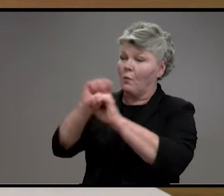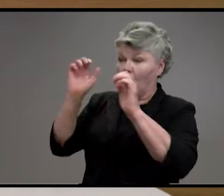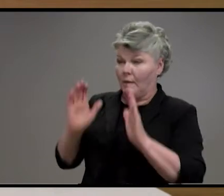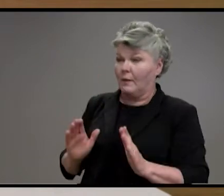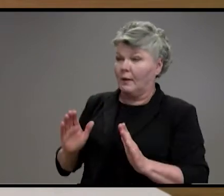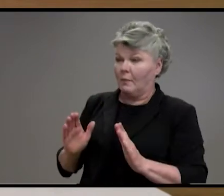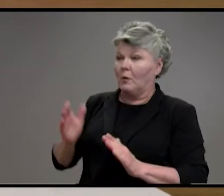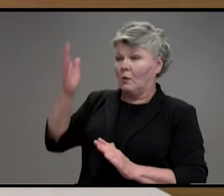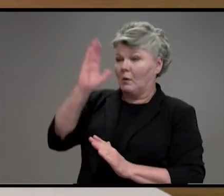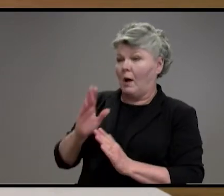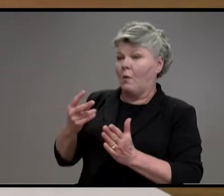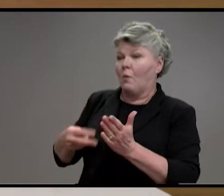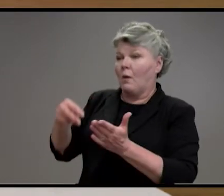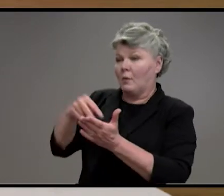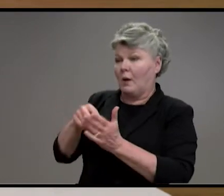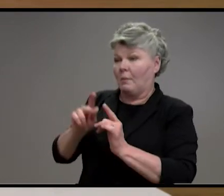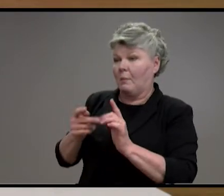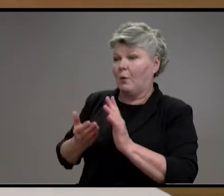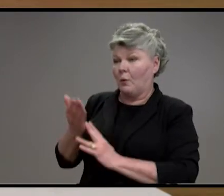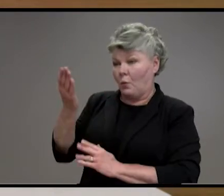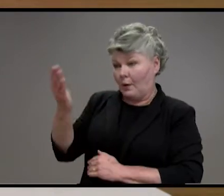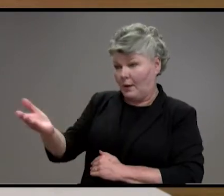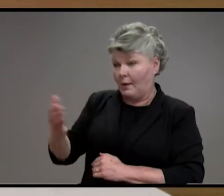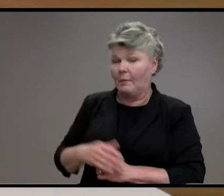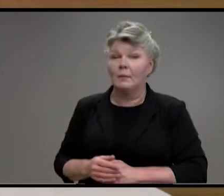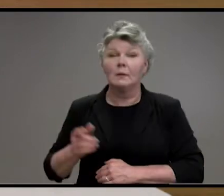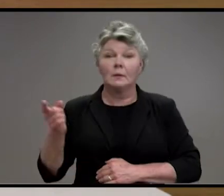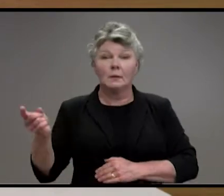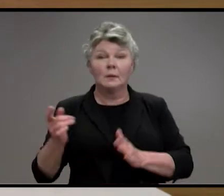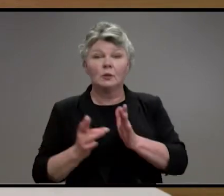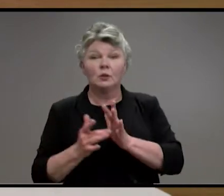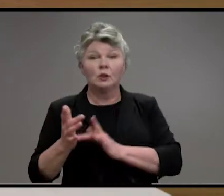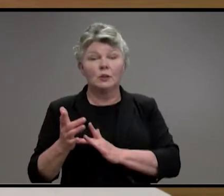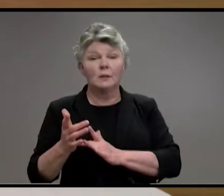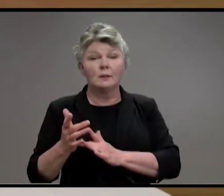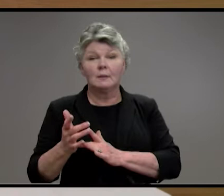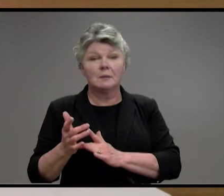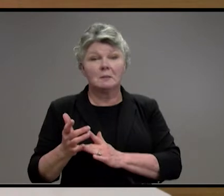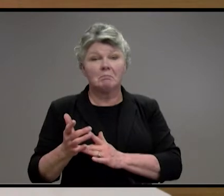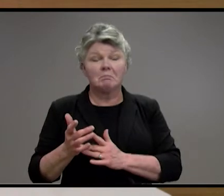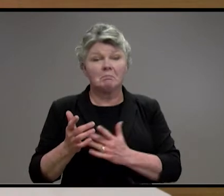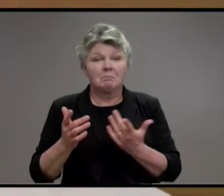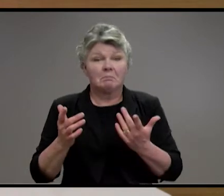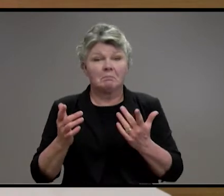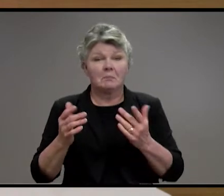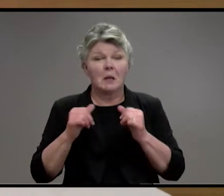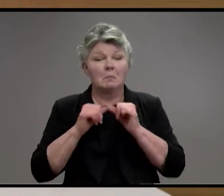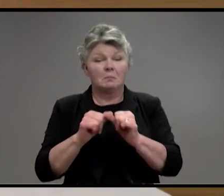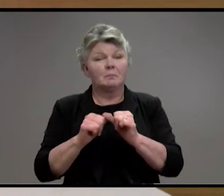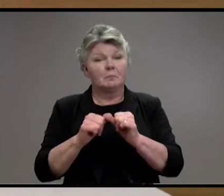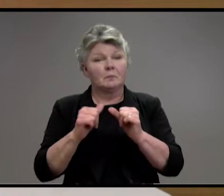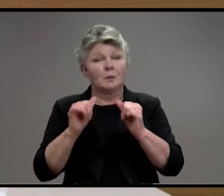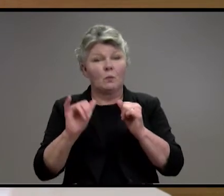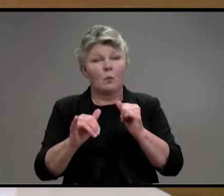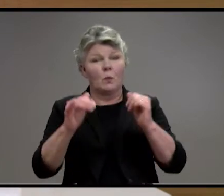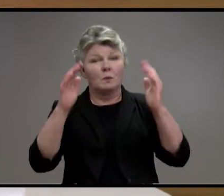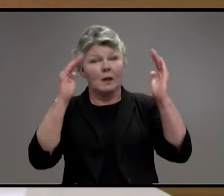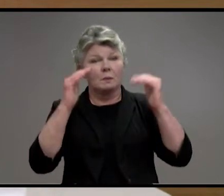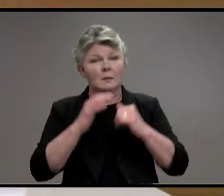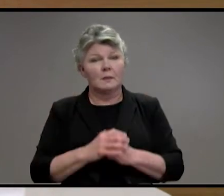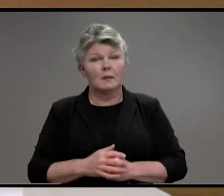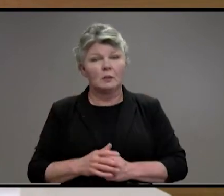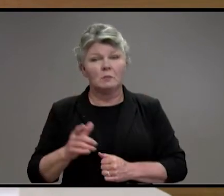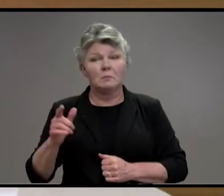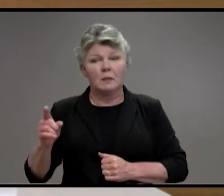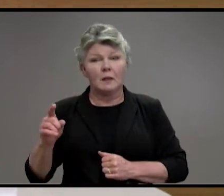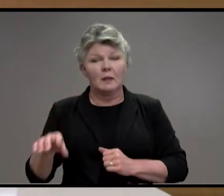people. And Jesus does nothing to dampen these expectations. Instead, he